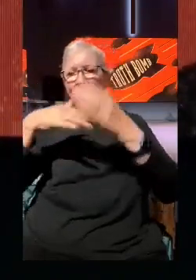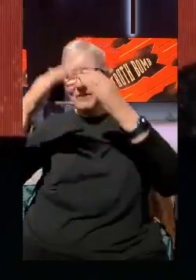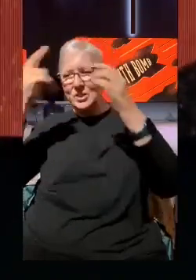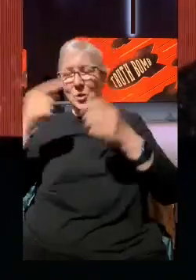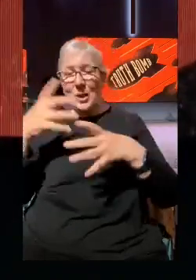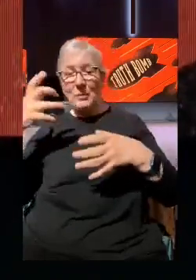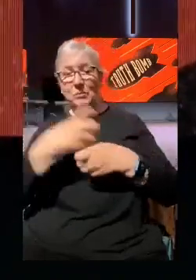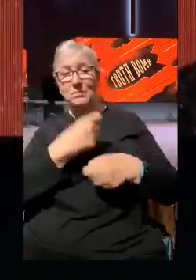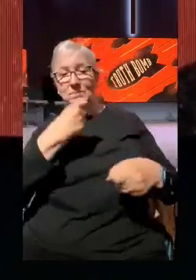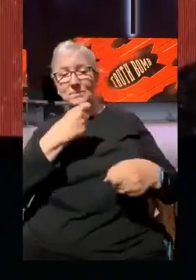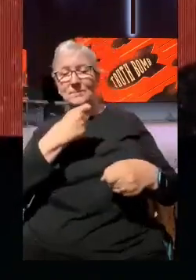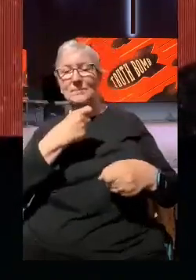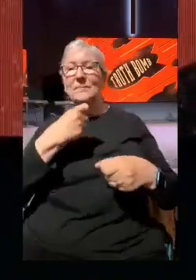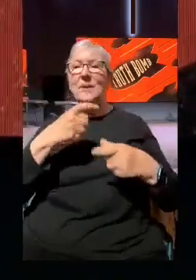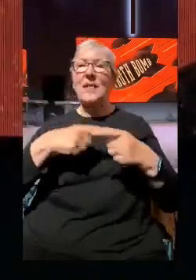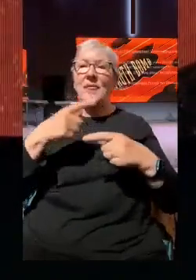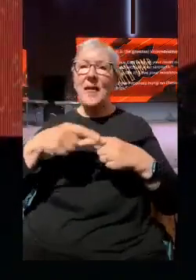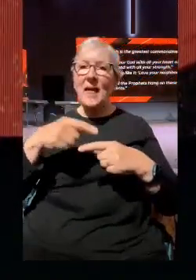the Pharisees.